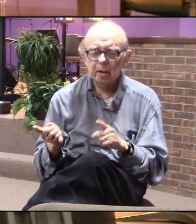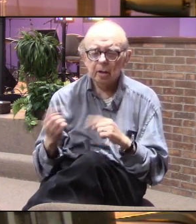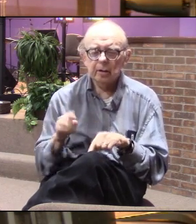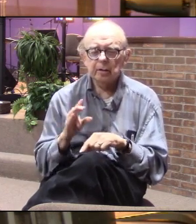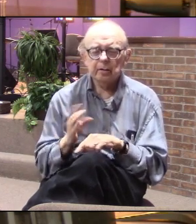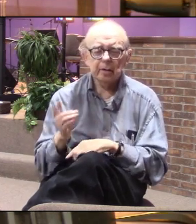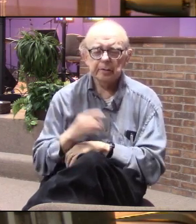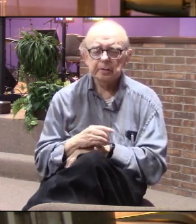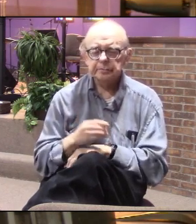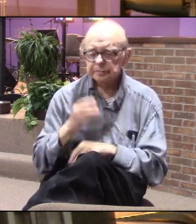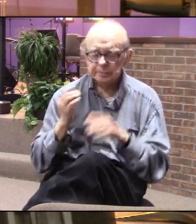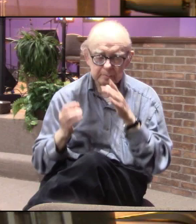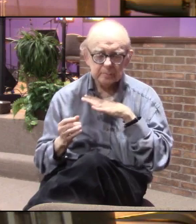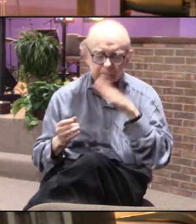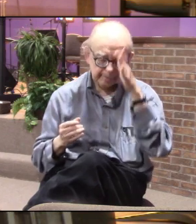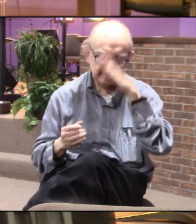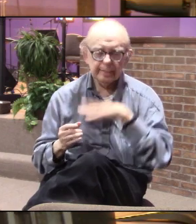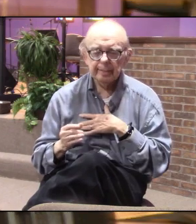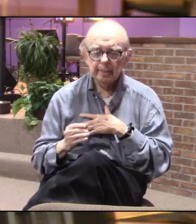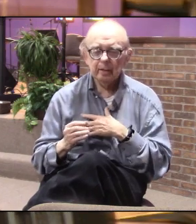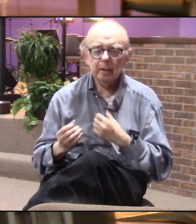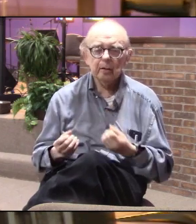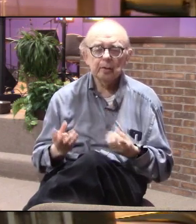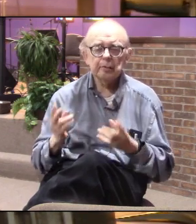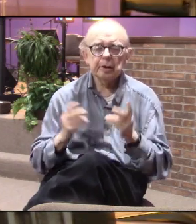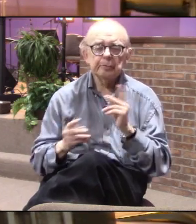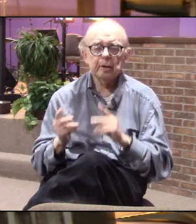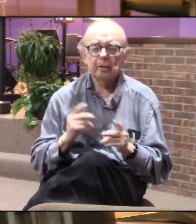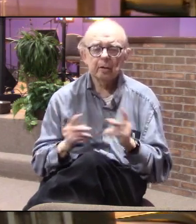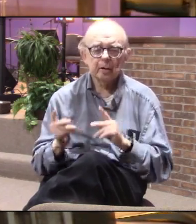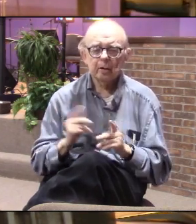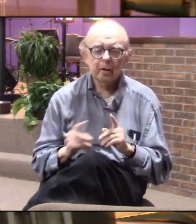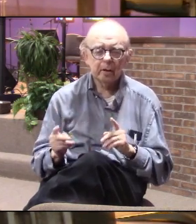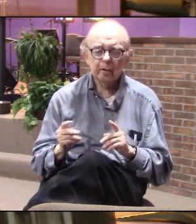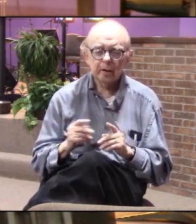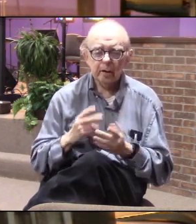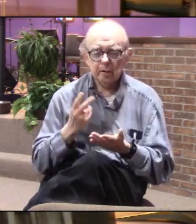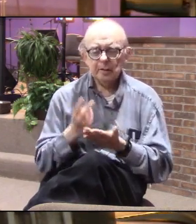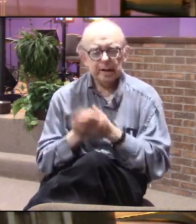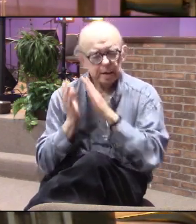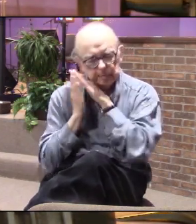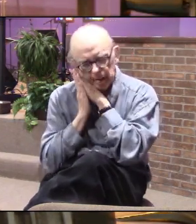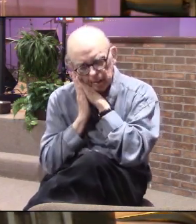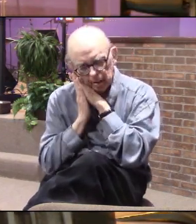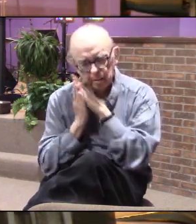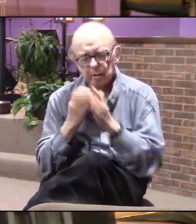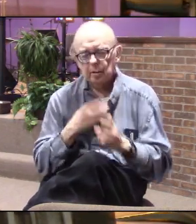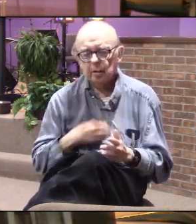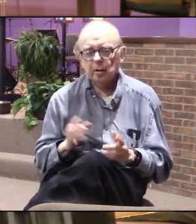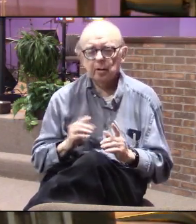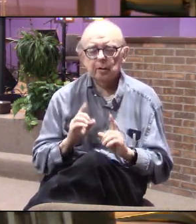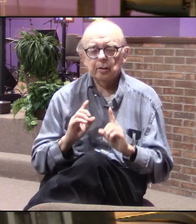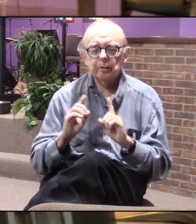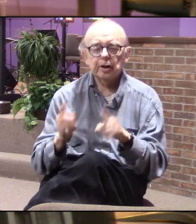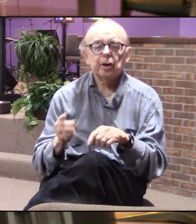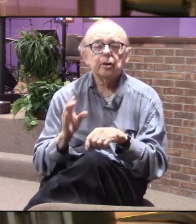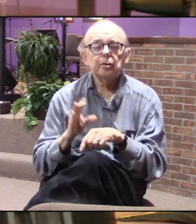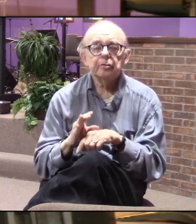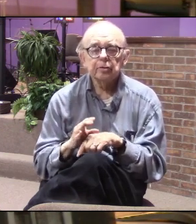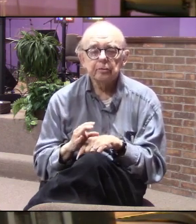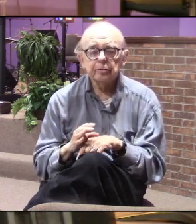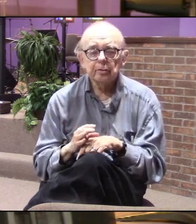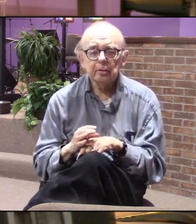day, ladies and gentlemen, that there's going to be a lot of people that are going to be laying in bed wishing that they could come to